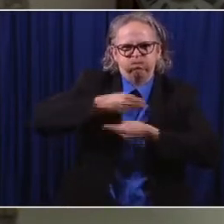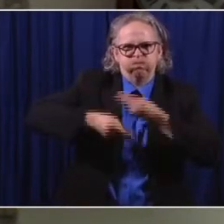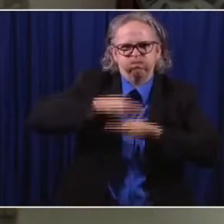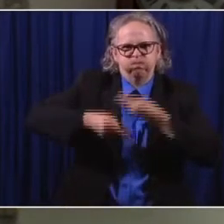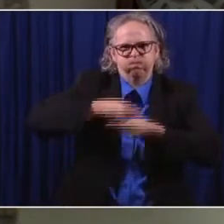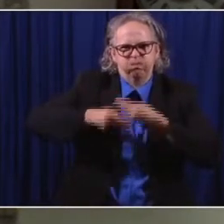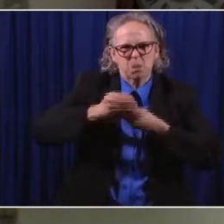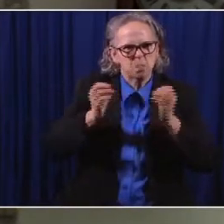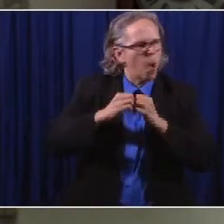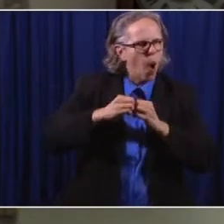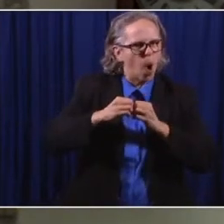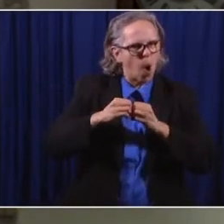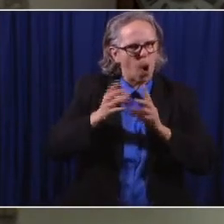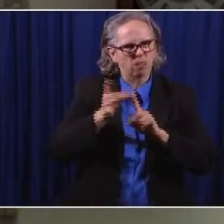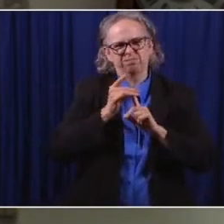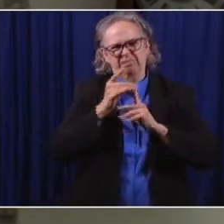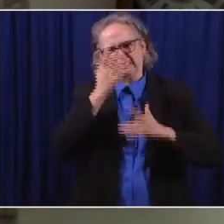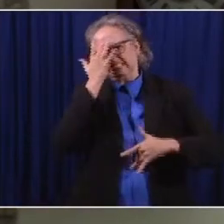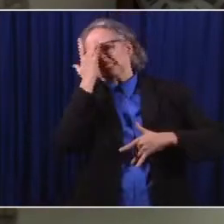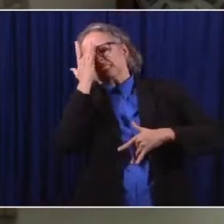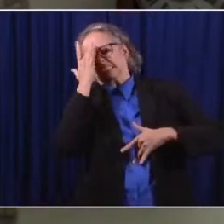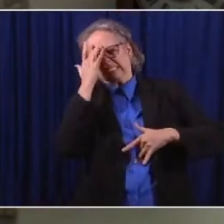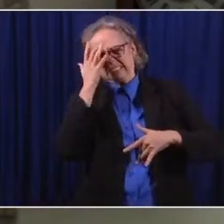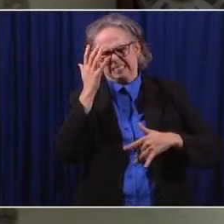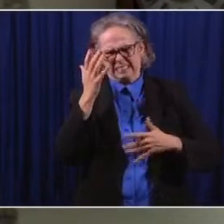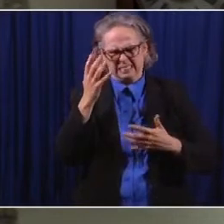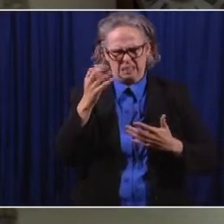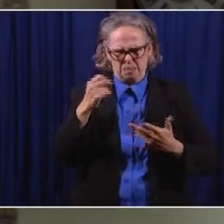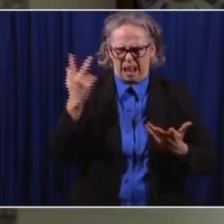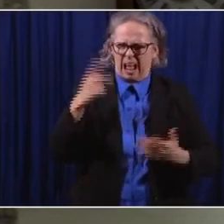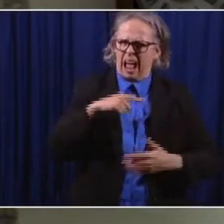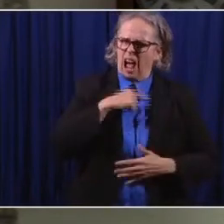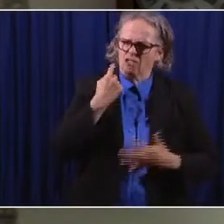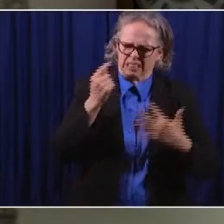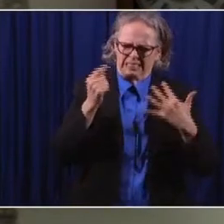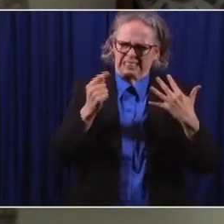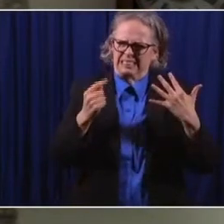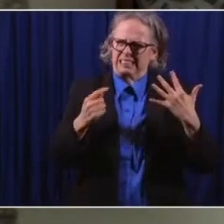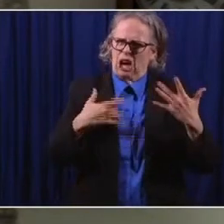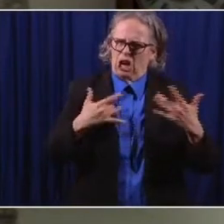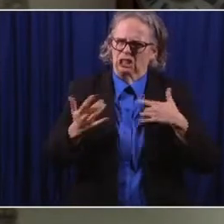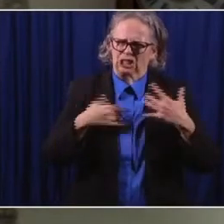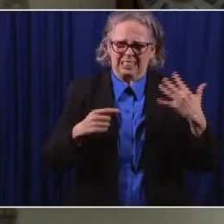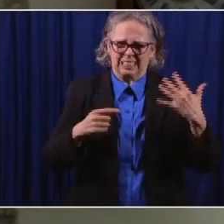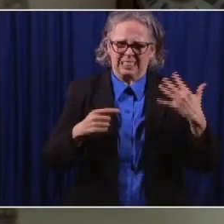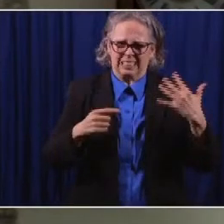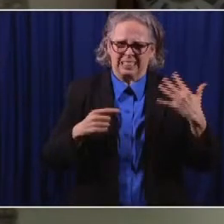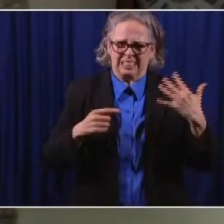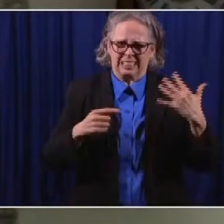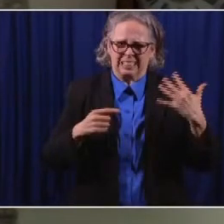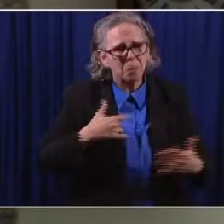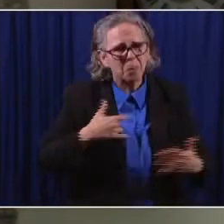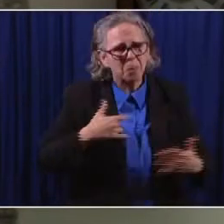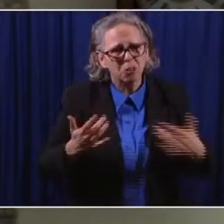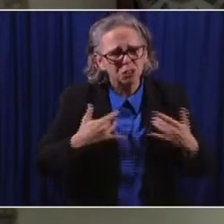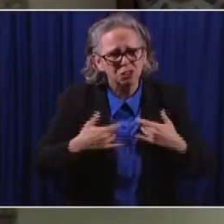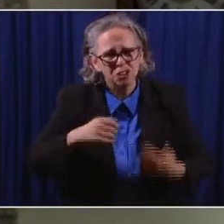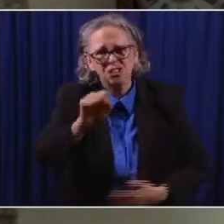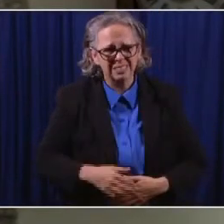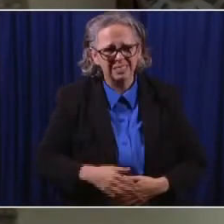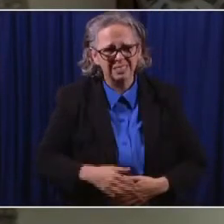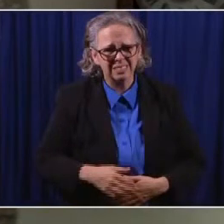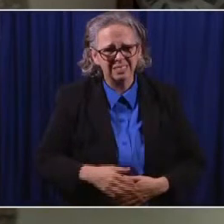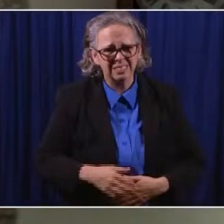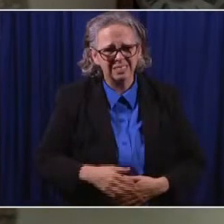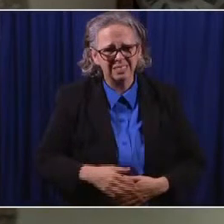than inside. So when we're all inside, we're all inside. It's certainly more dangerous. You got the flu season coming on. Now, we don't know